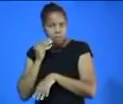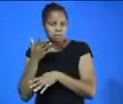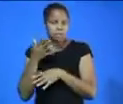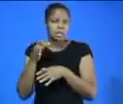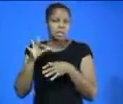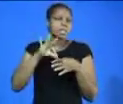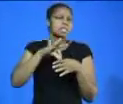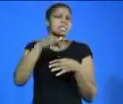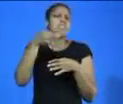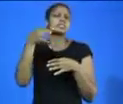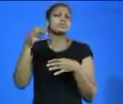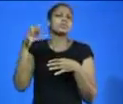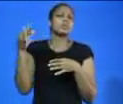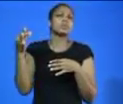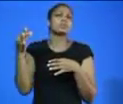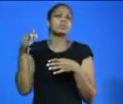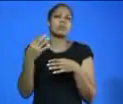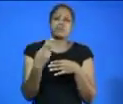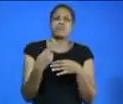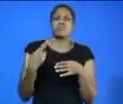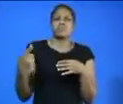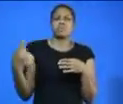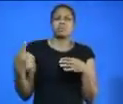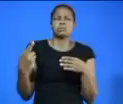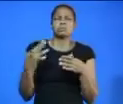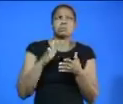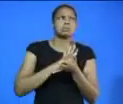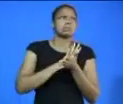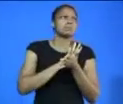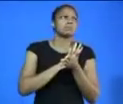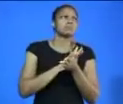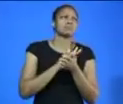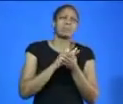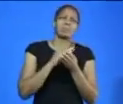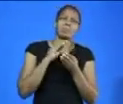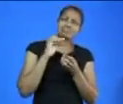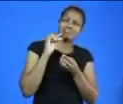spiritual resources seem to have run low and your